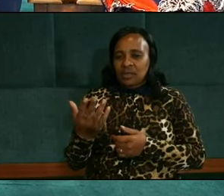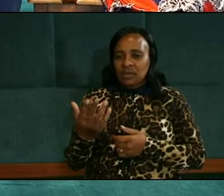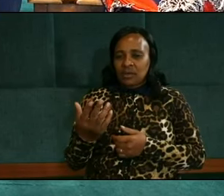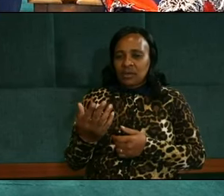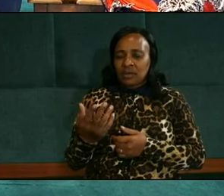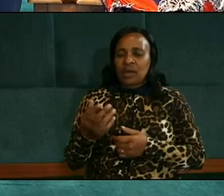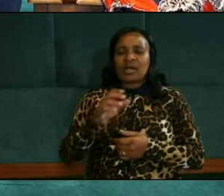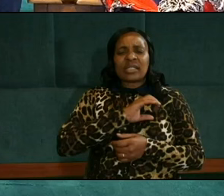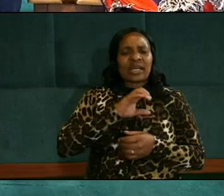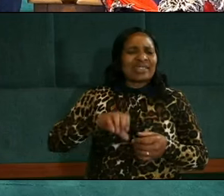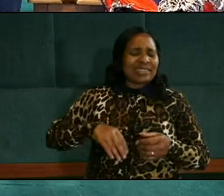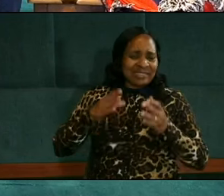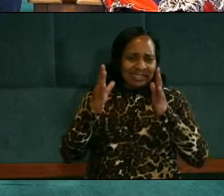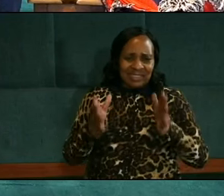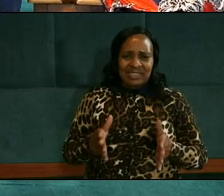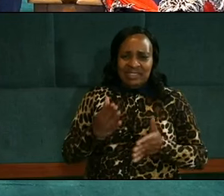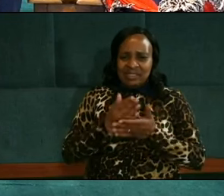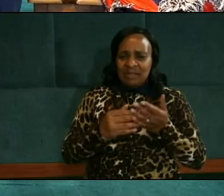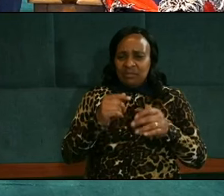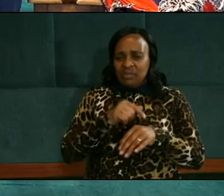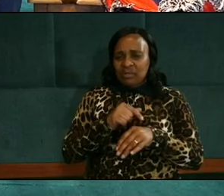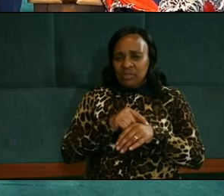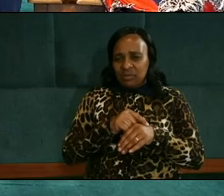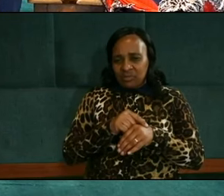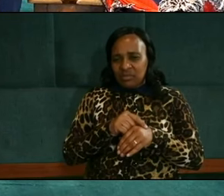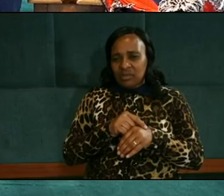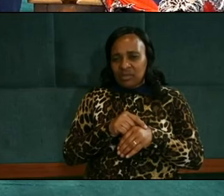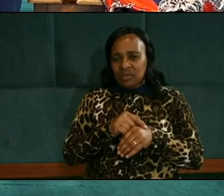One, as Christians, sometimes